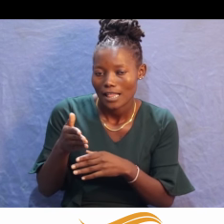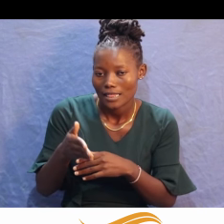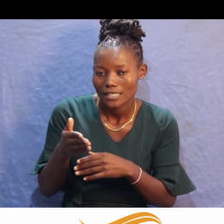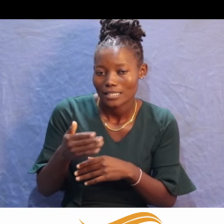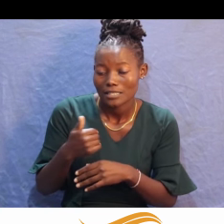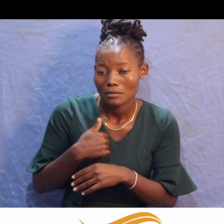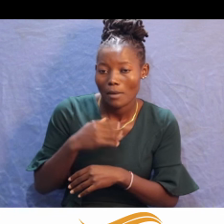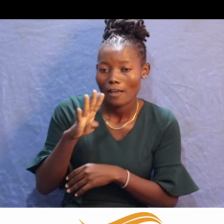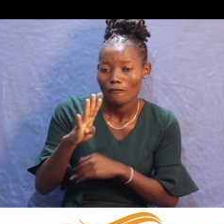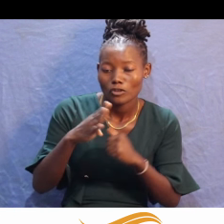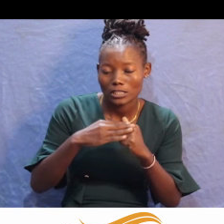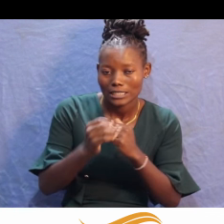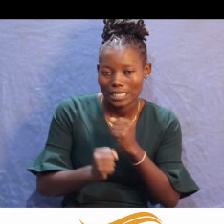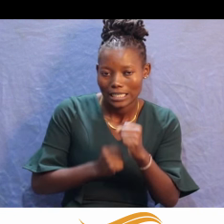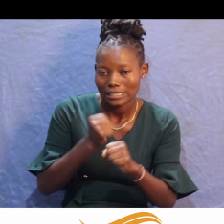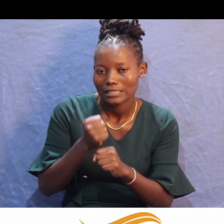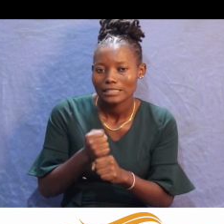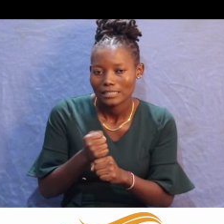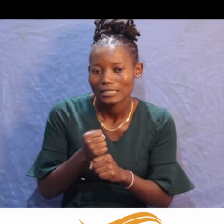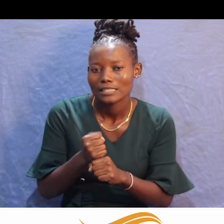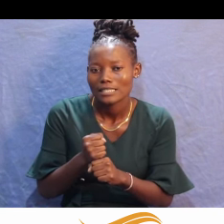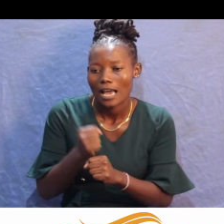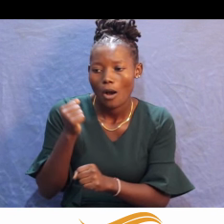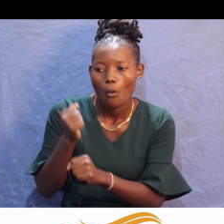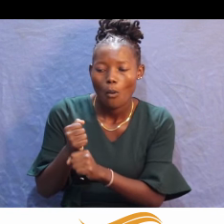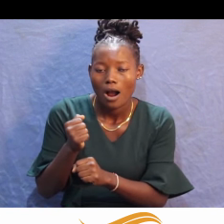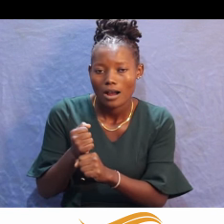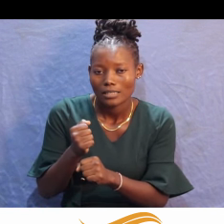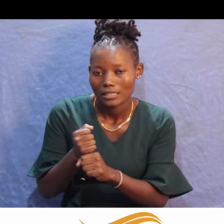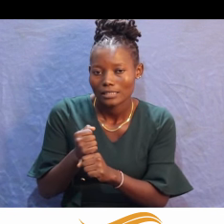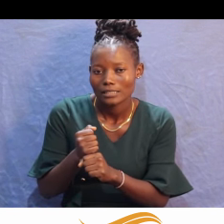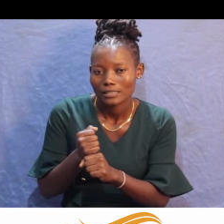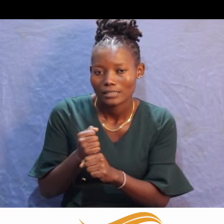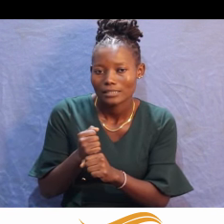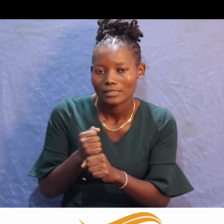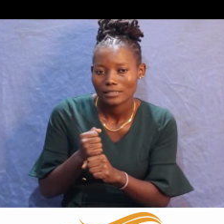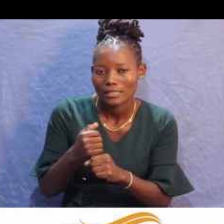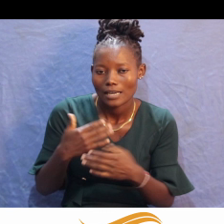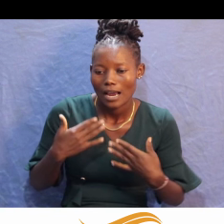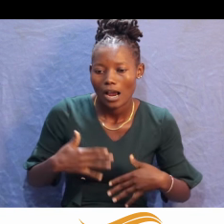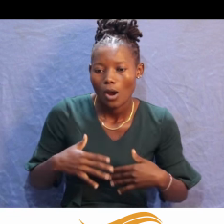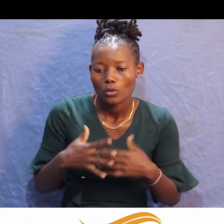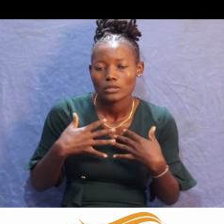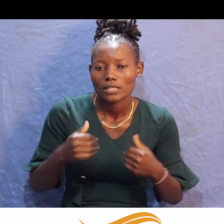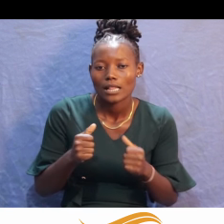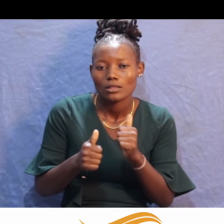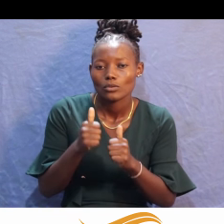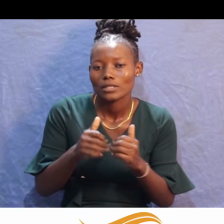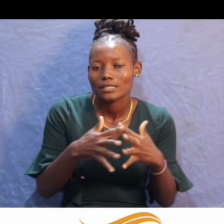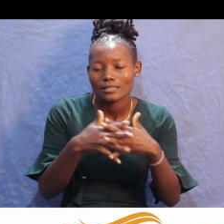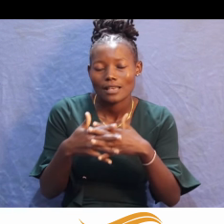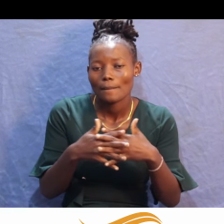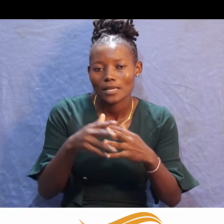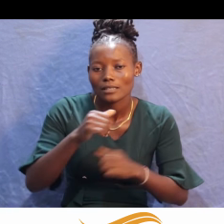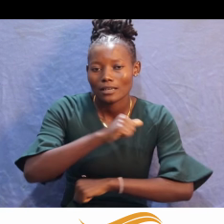49th year. I have an appointment in medicine at the LSU Health, which is a medical school here in town. I teach most of